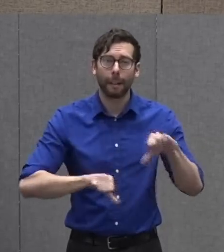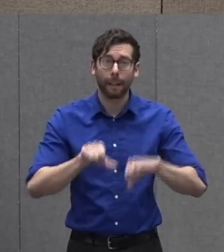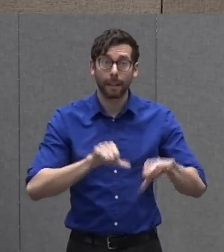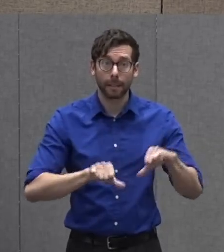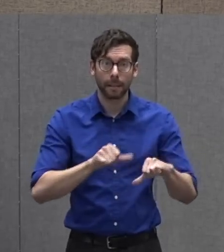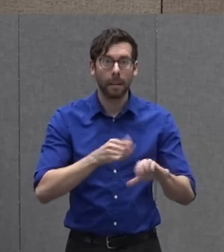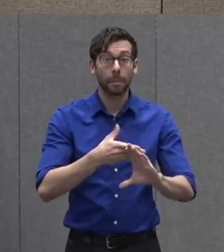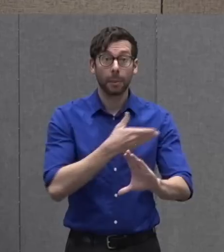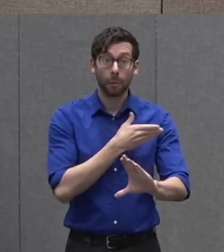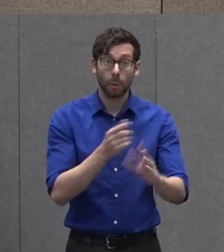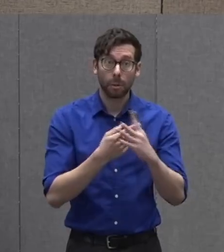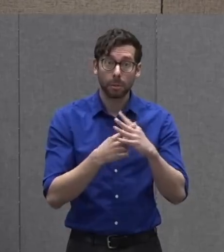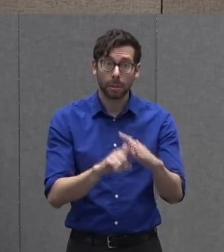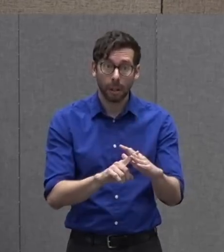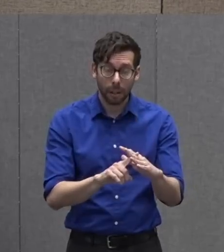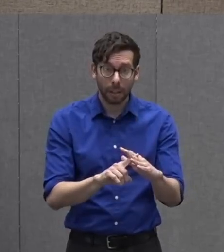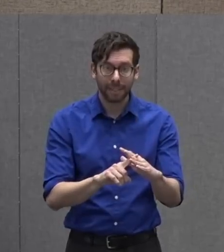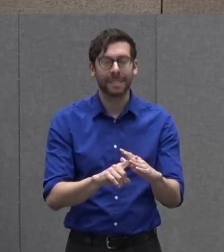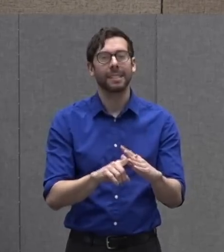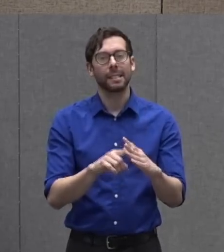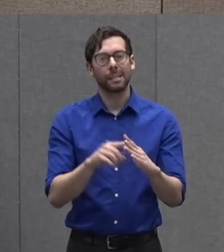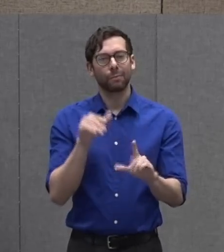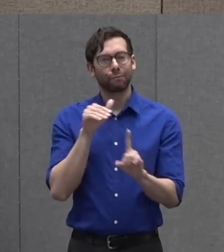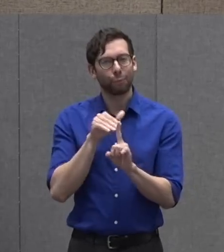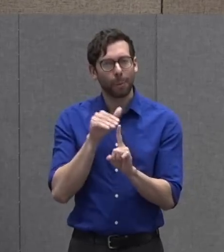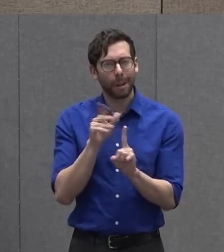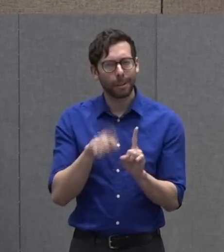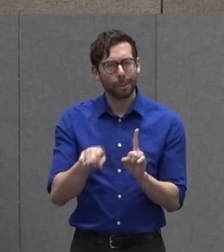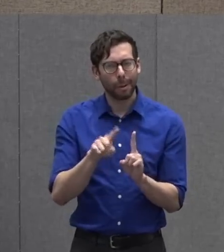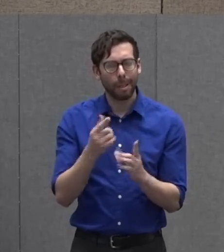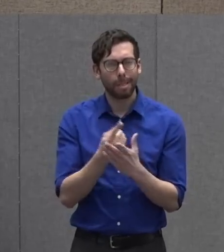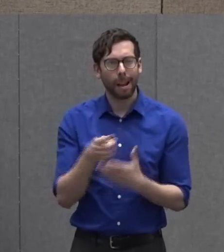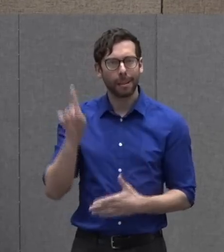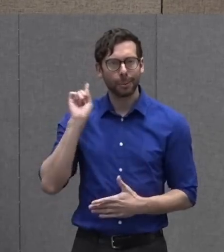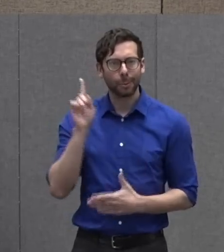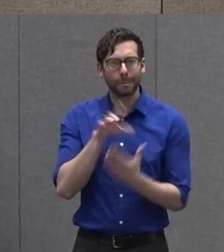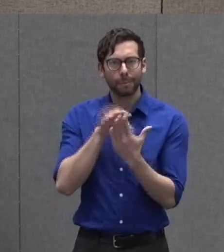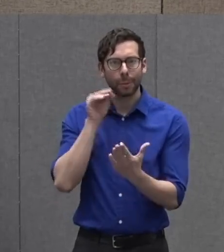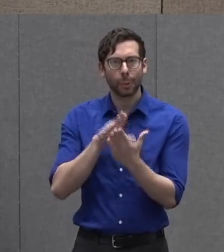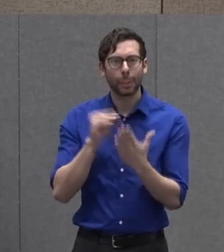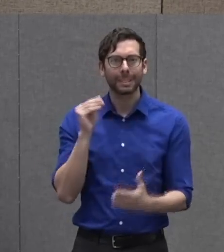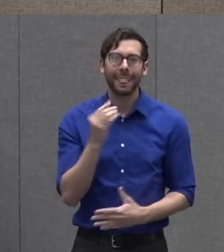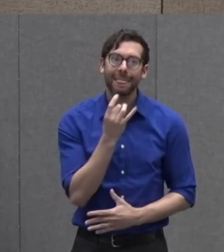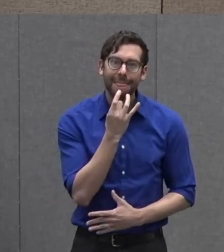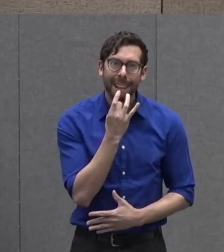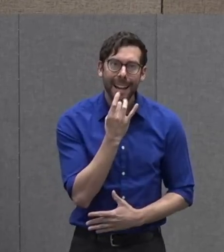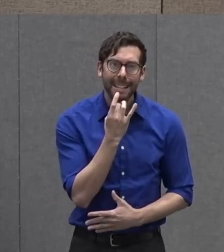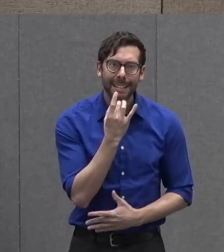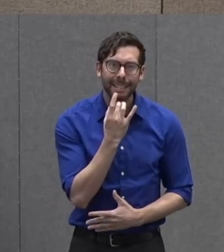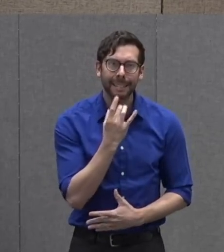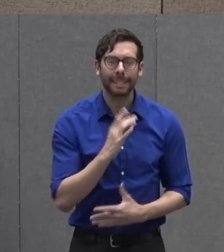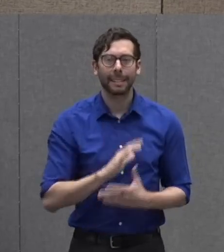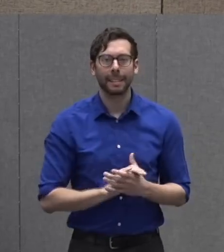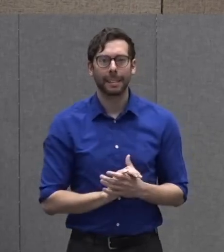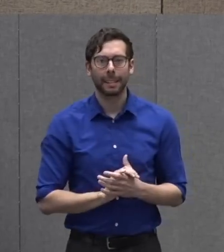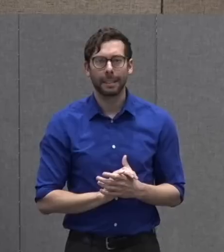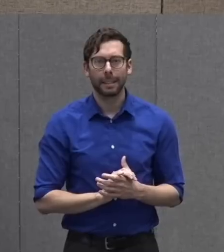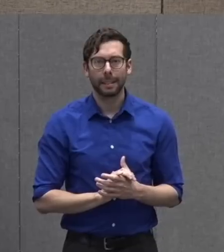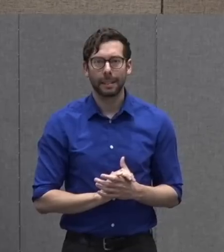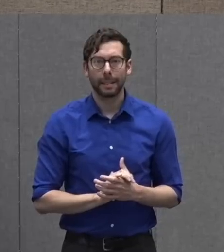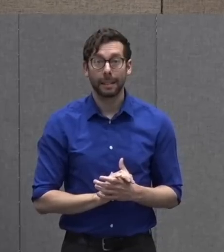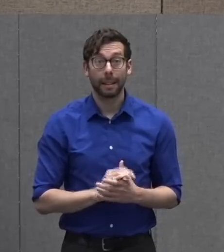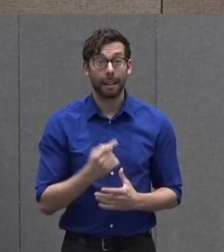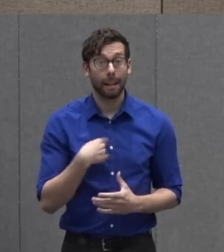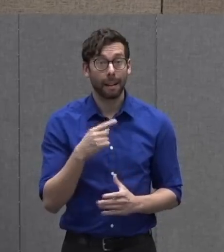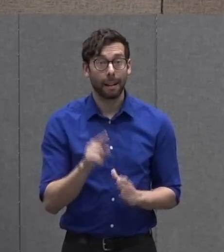for today, last week we talked about light, and I was able to find